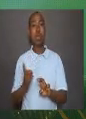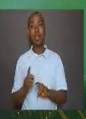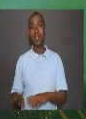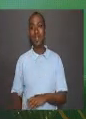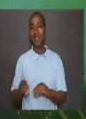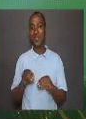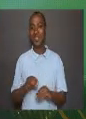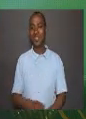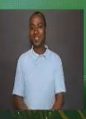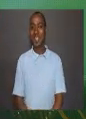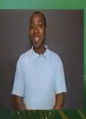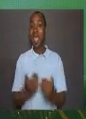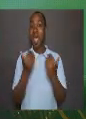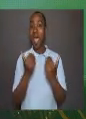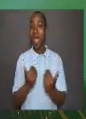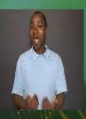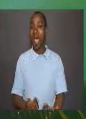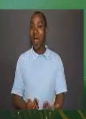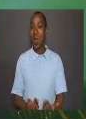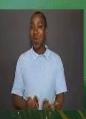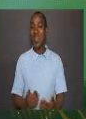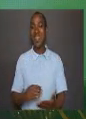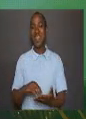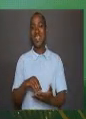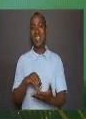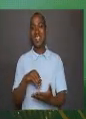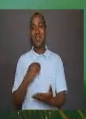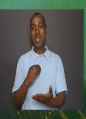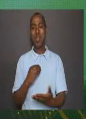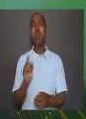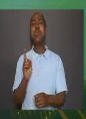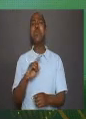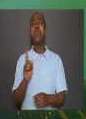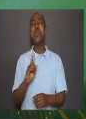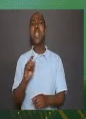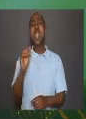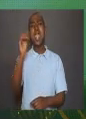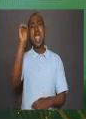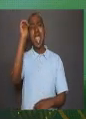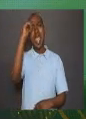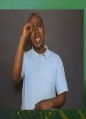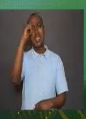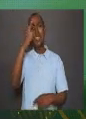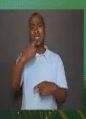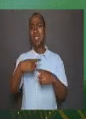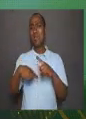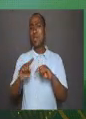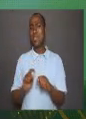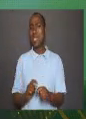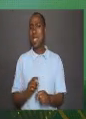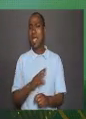Students, now that we have learned what causes AIDS and